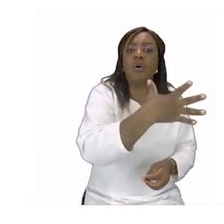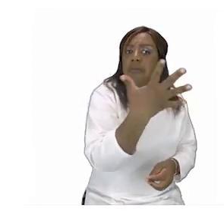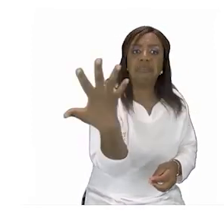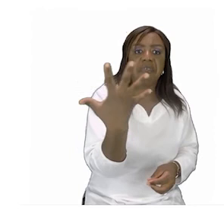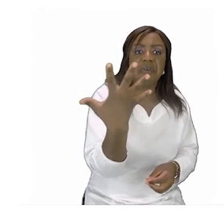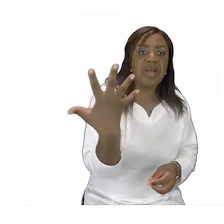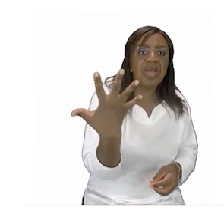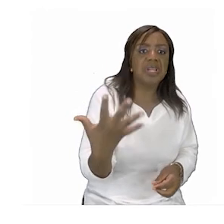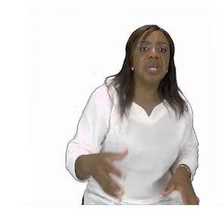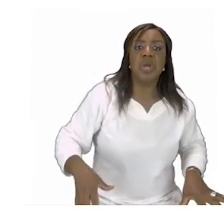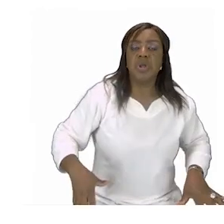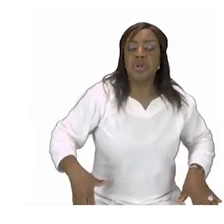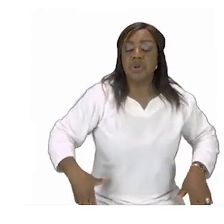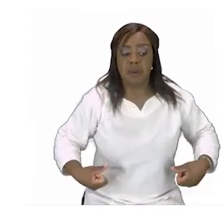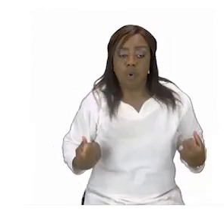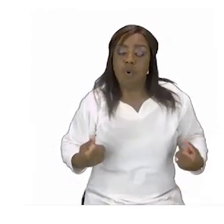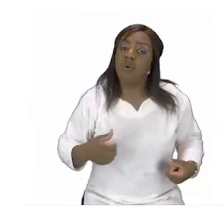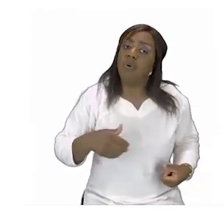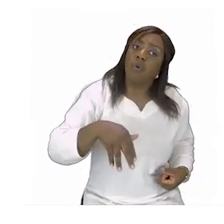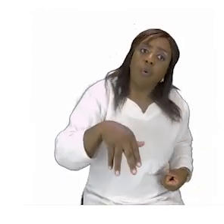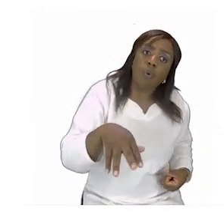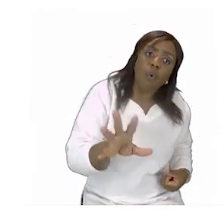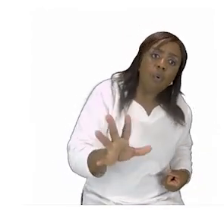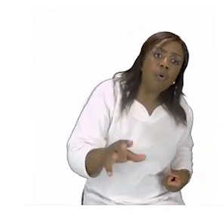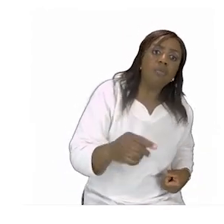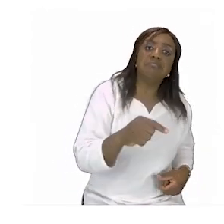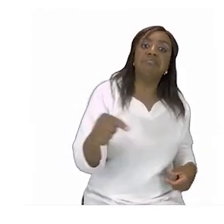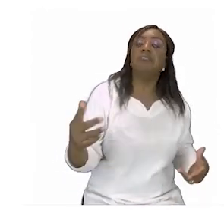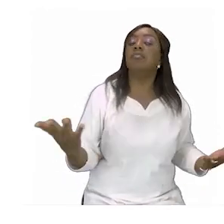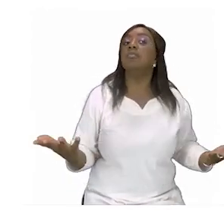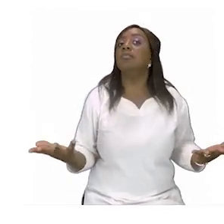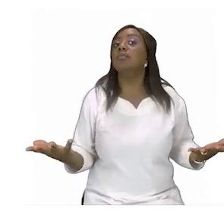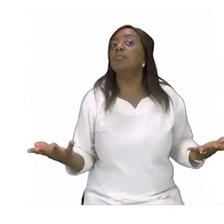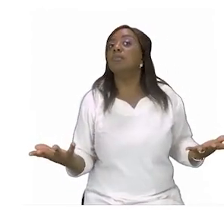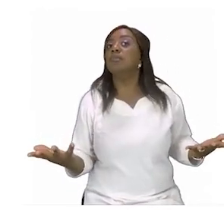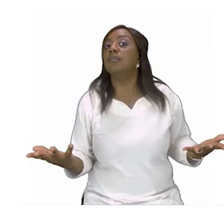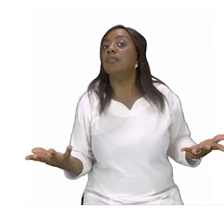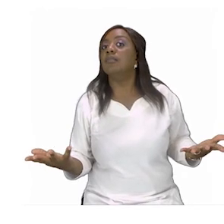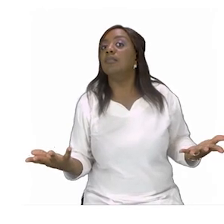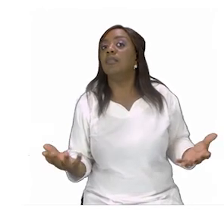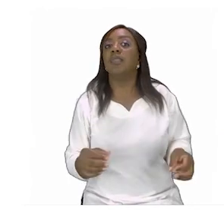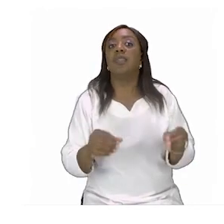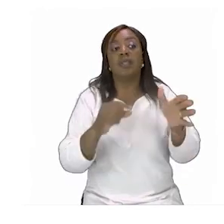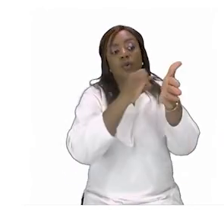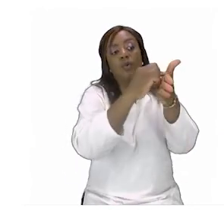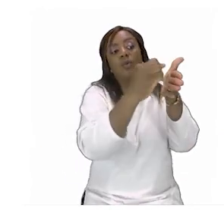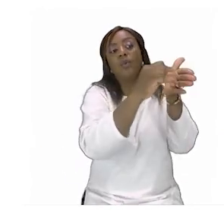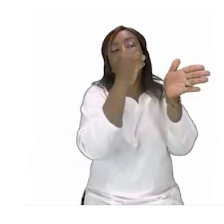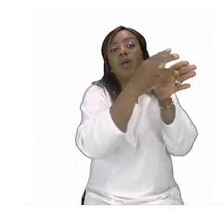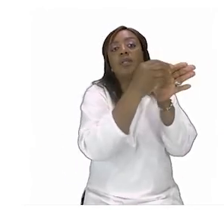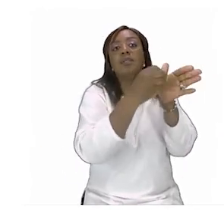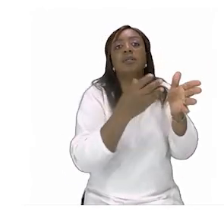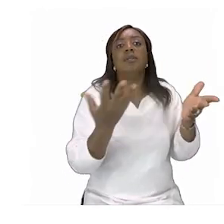on Friday, Josh goes dash. Let's take a